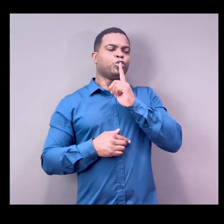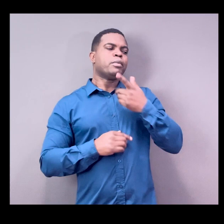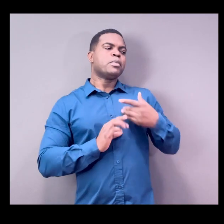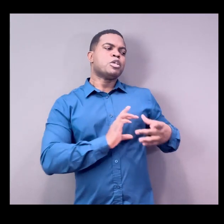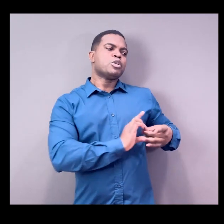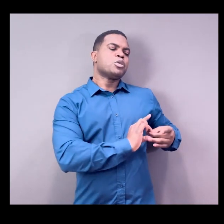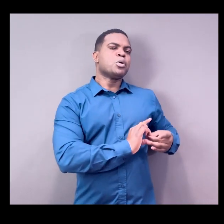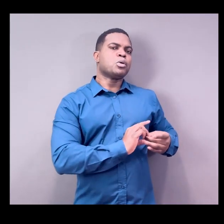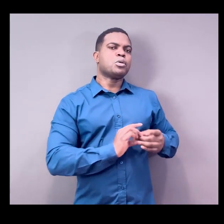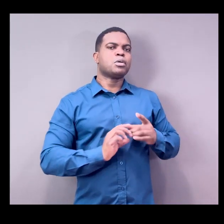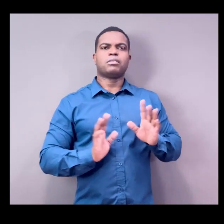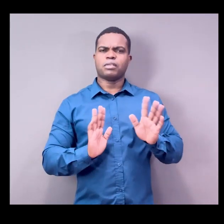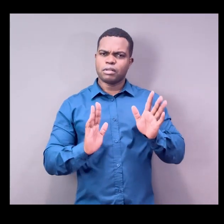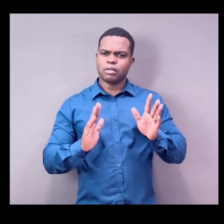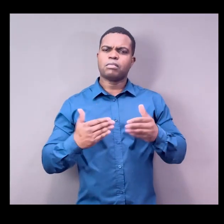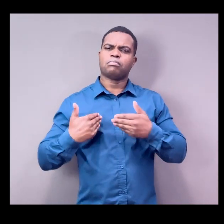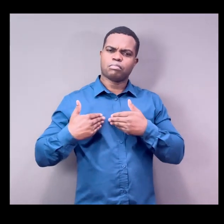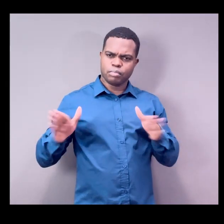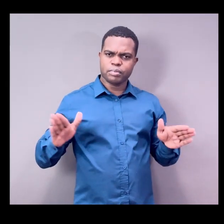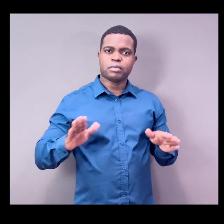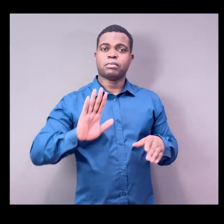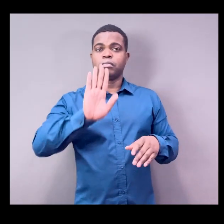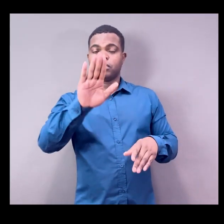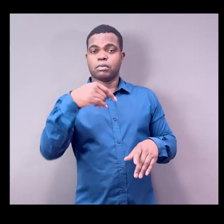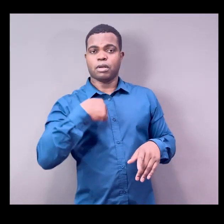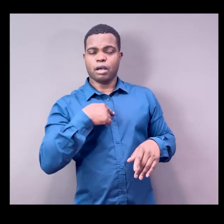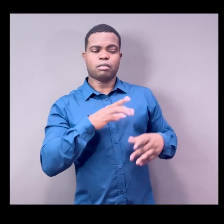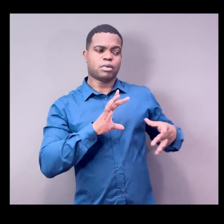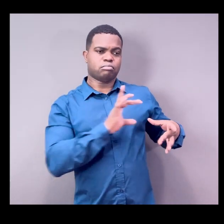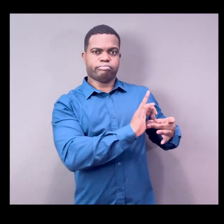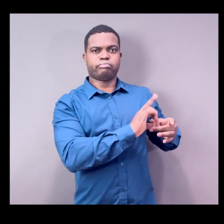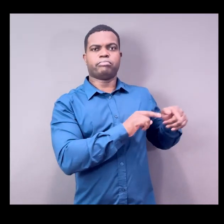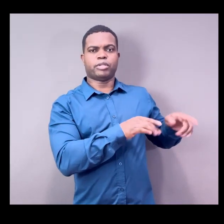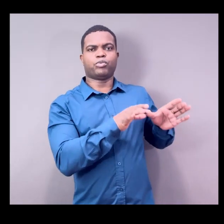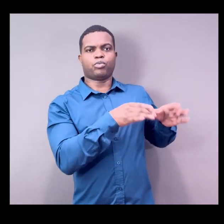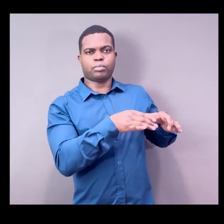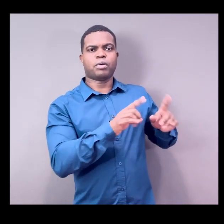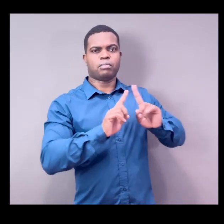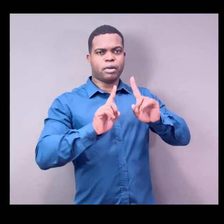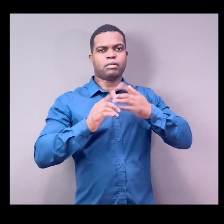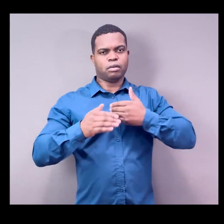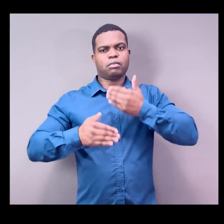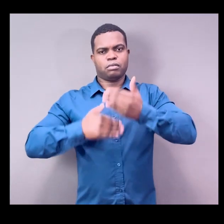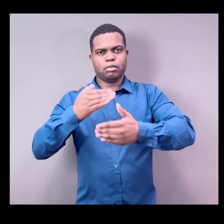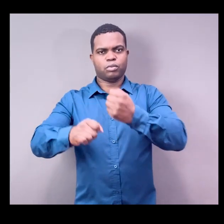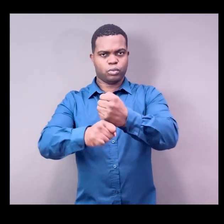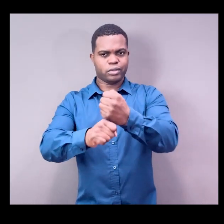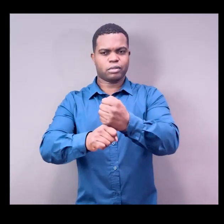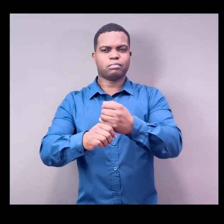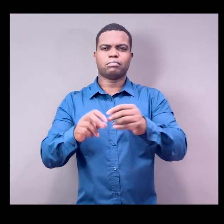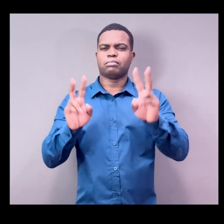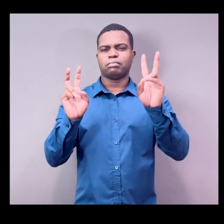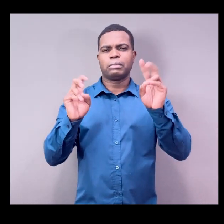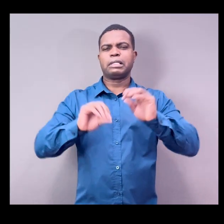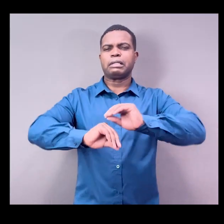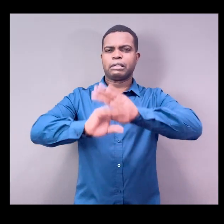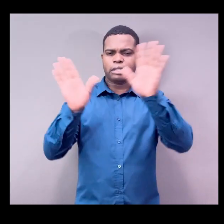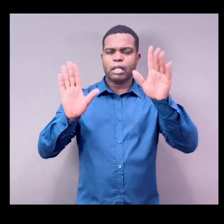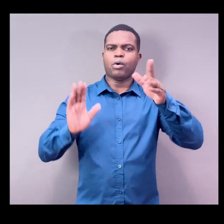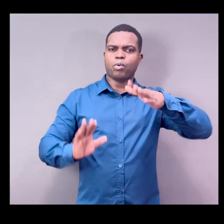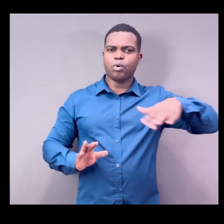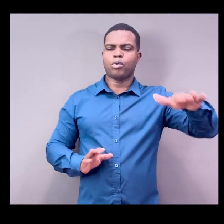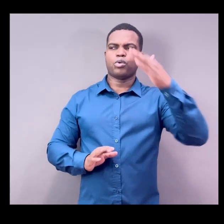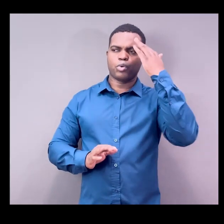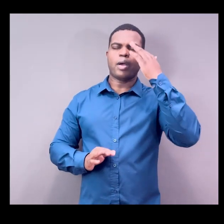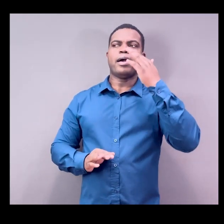disclose, because you are also a stakeholder in this project. So you need to